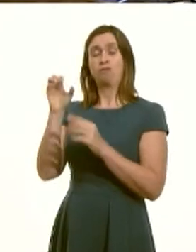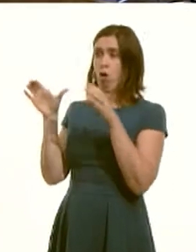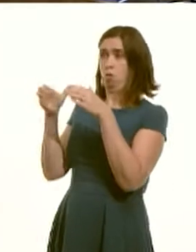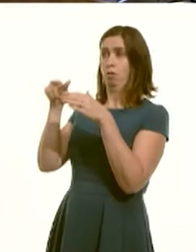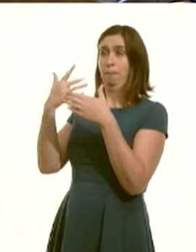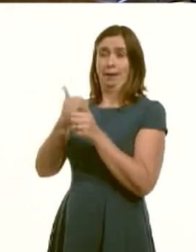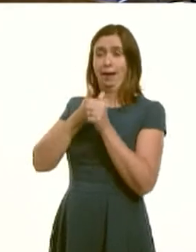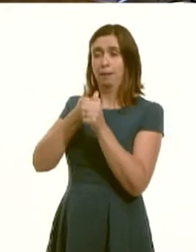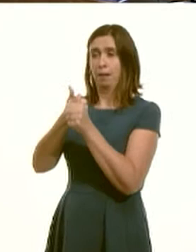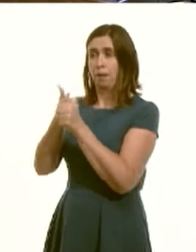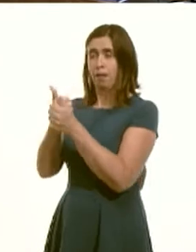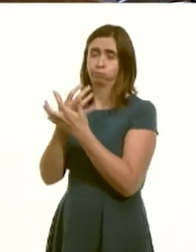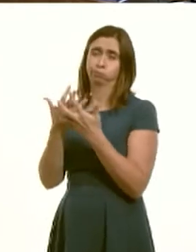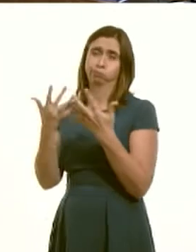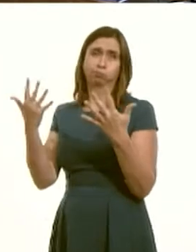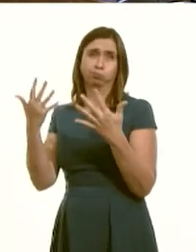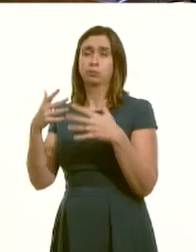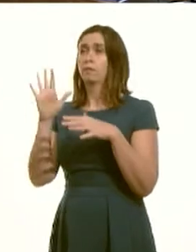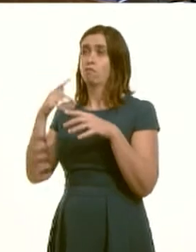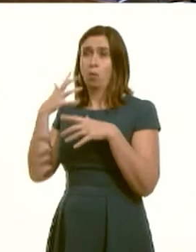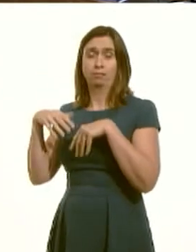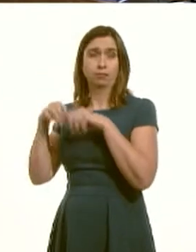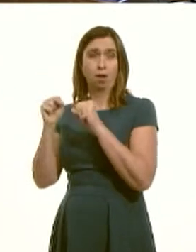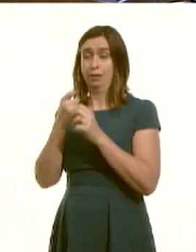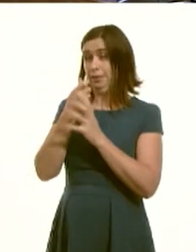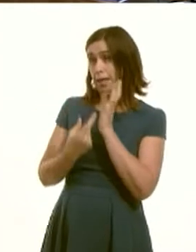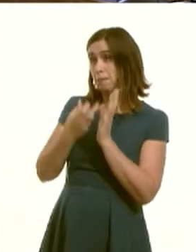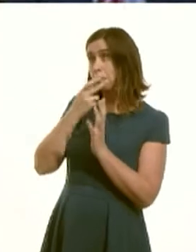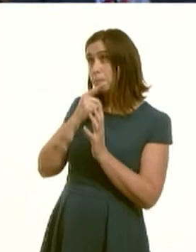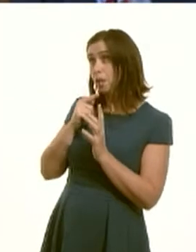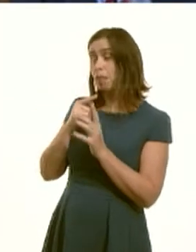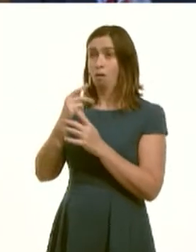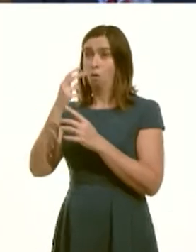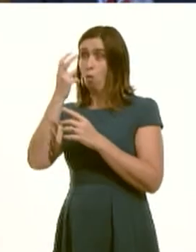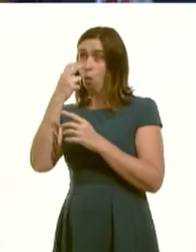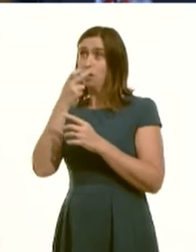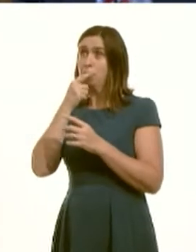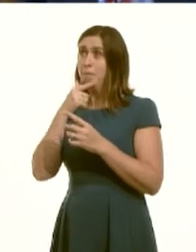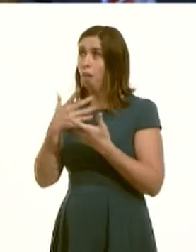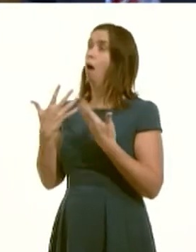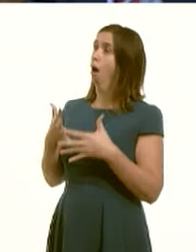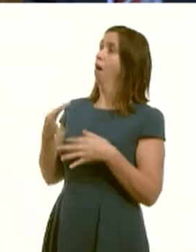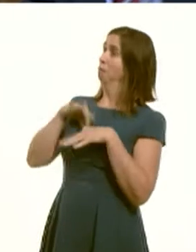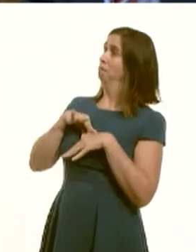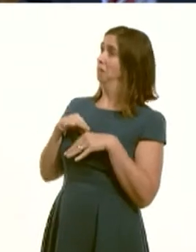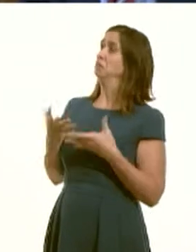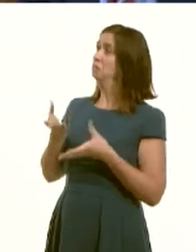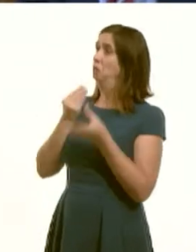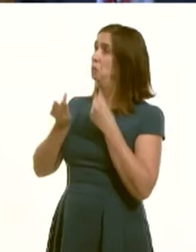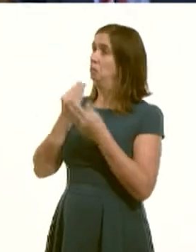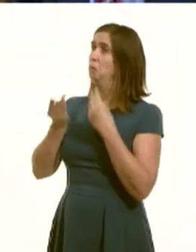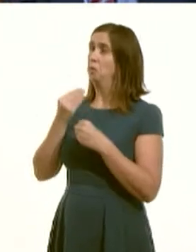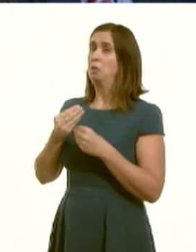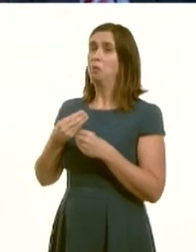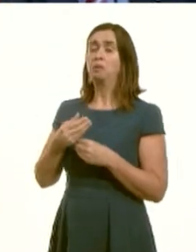50,000 individuals since its inception. Disabled people and older people have been helped by it. And I can say,